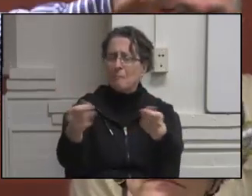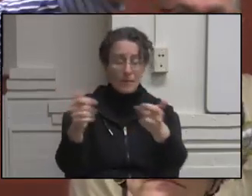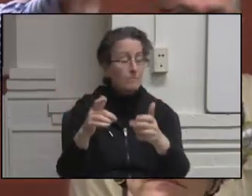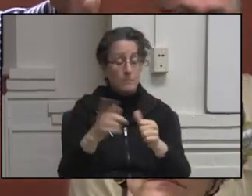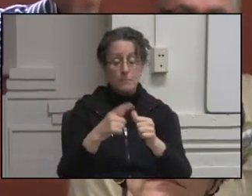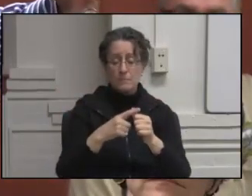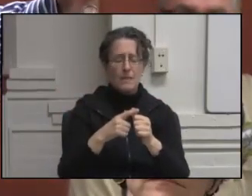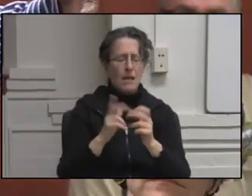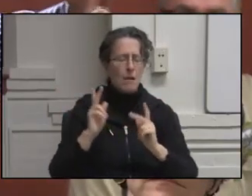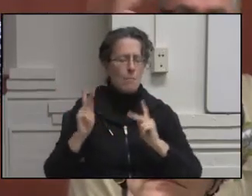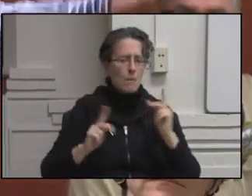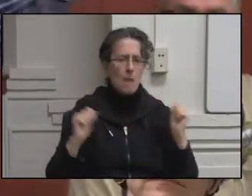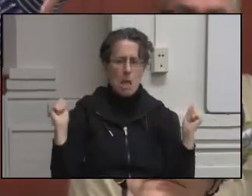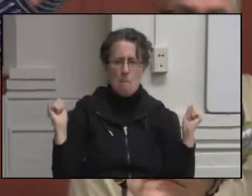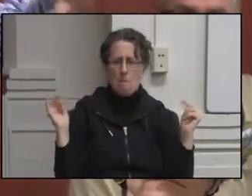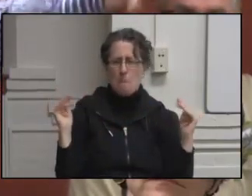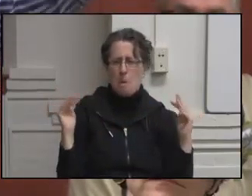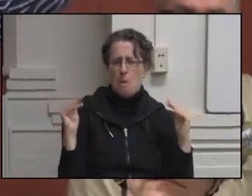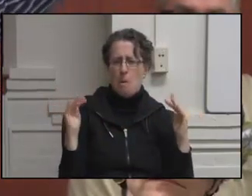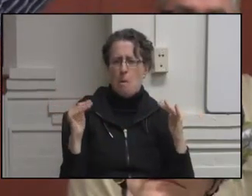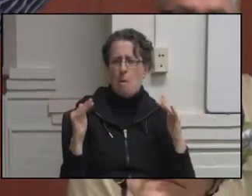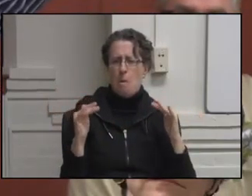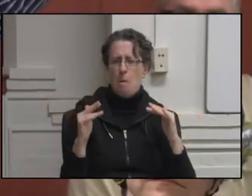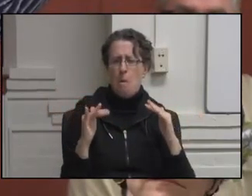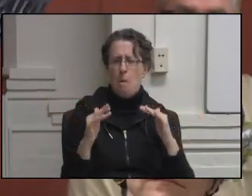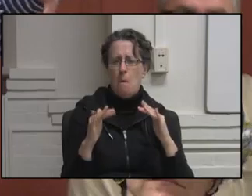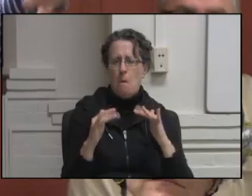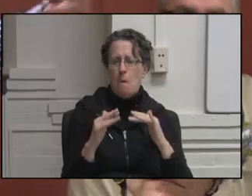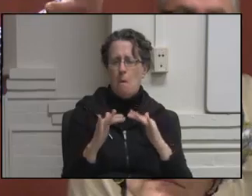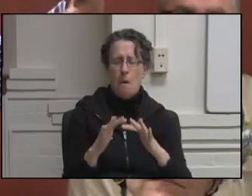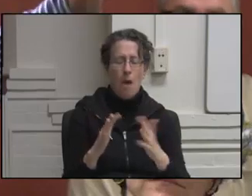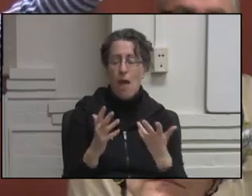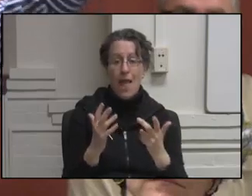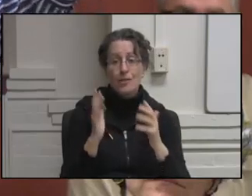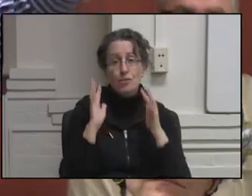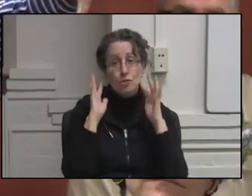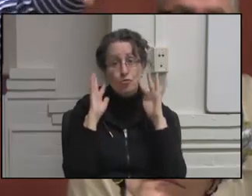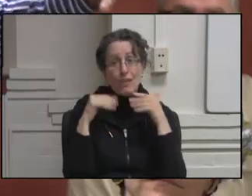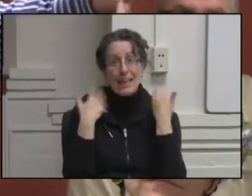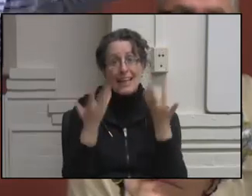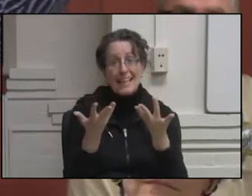literally thousands of people that would come in and like a circus. I know Tony left,